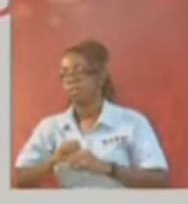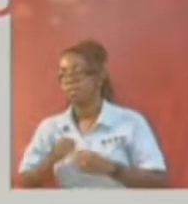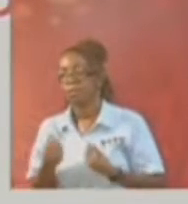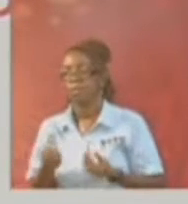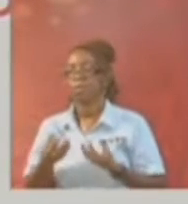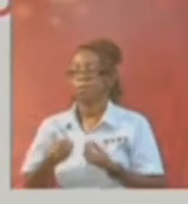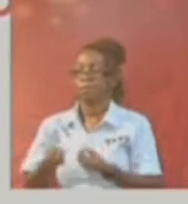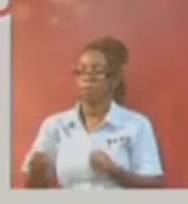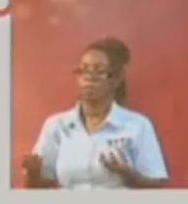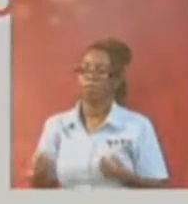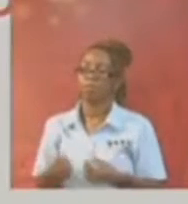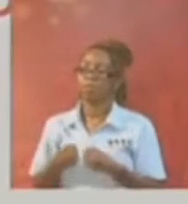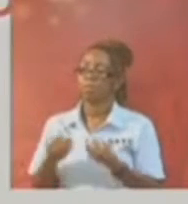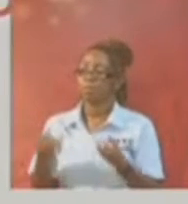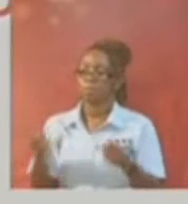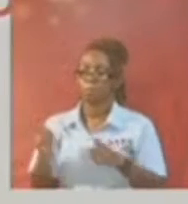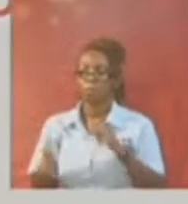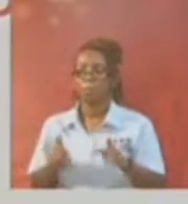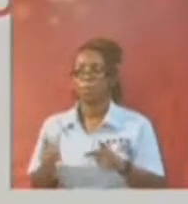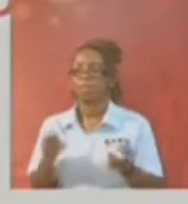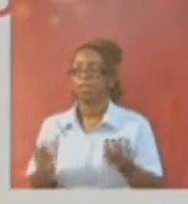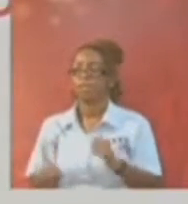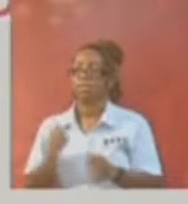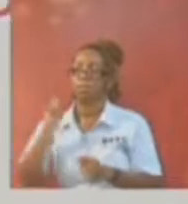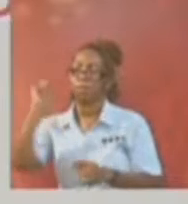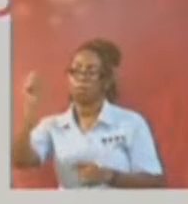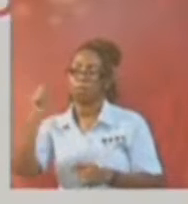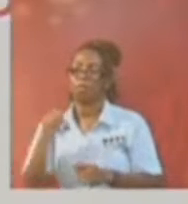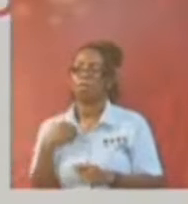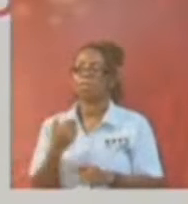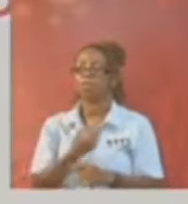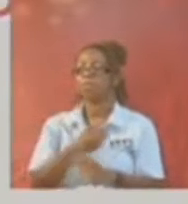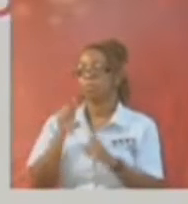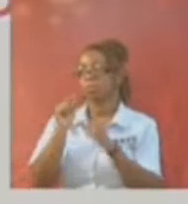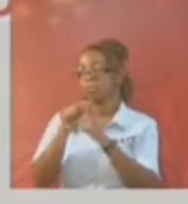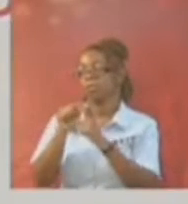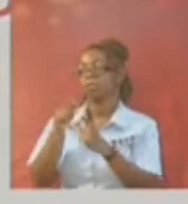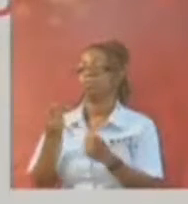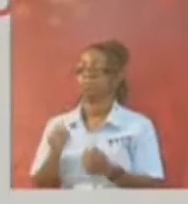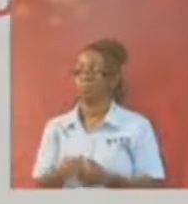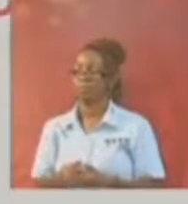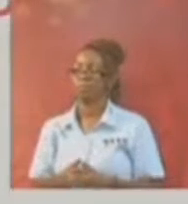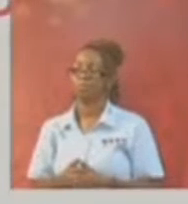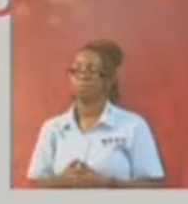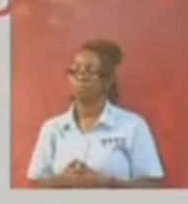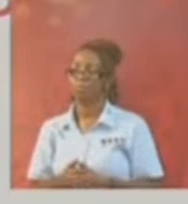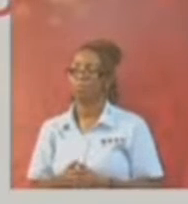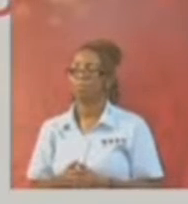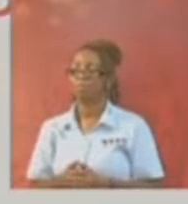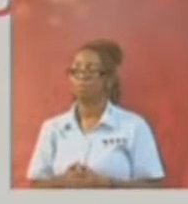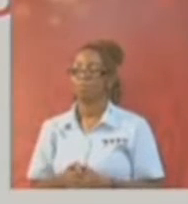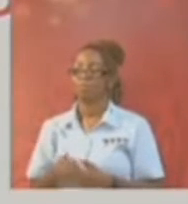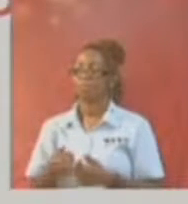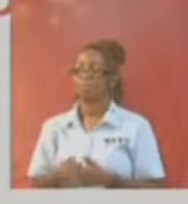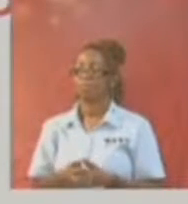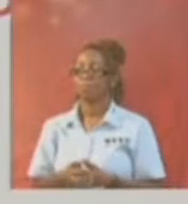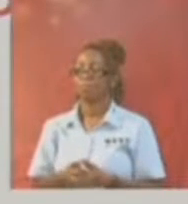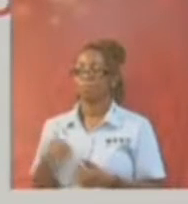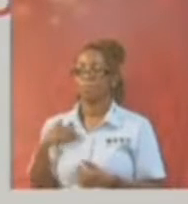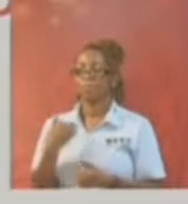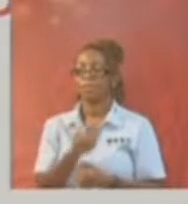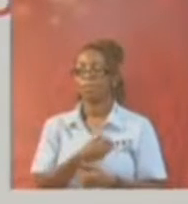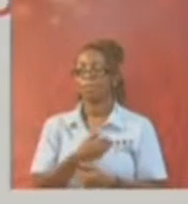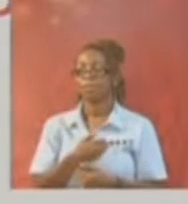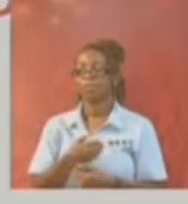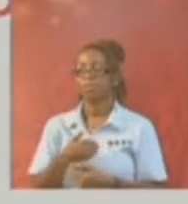that objective. Now, the international agencies don't approve anything for any one sovereign country.